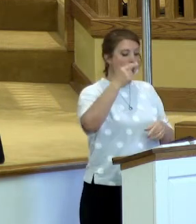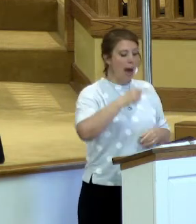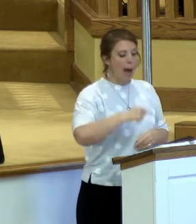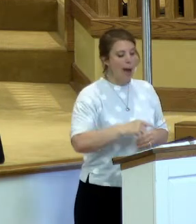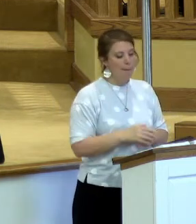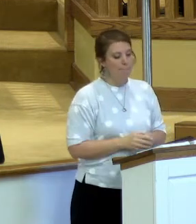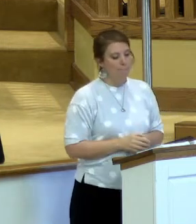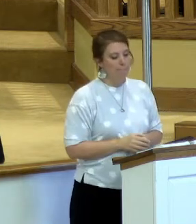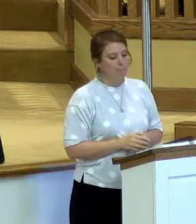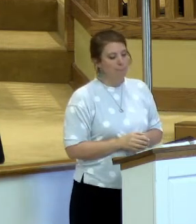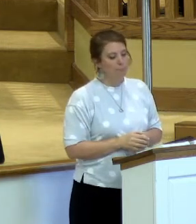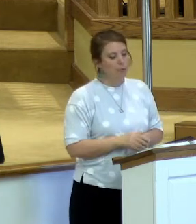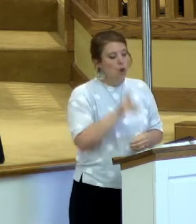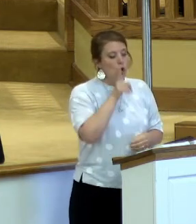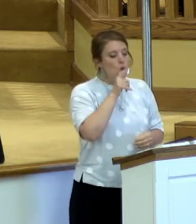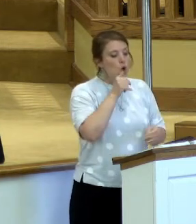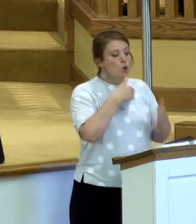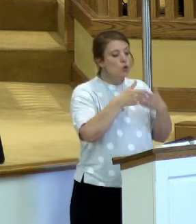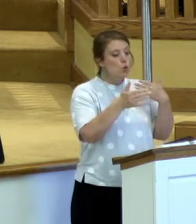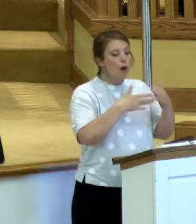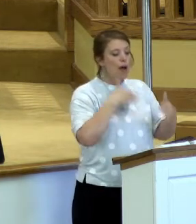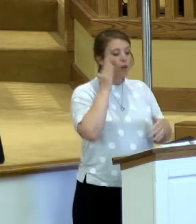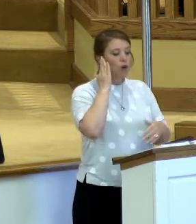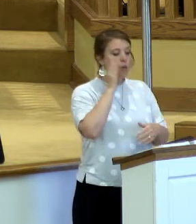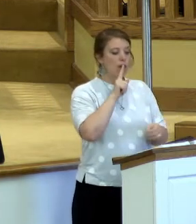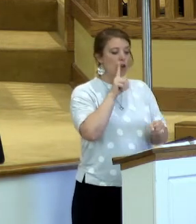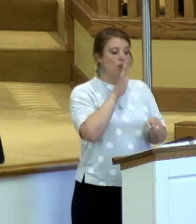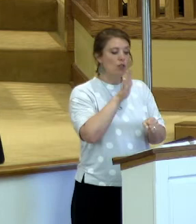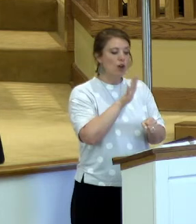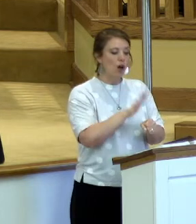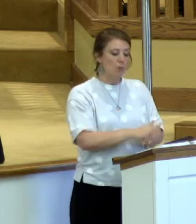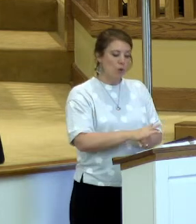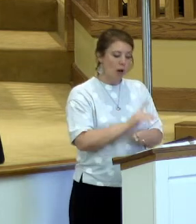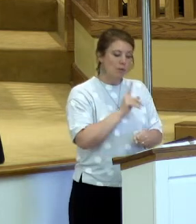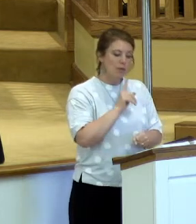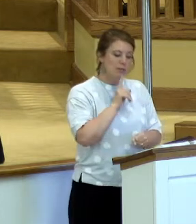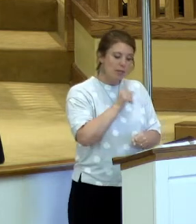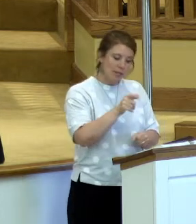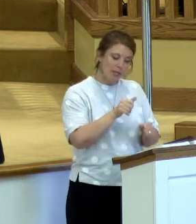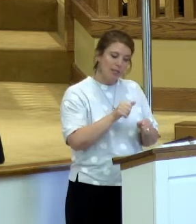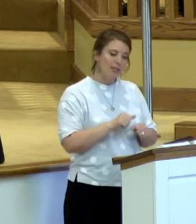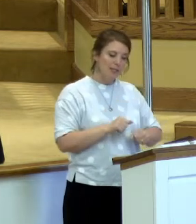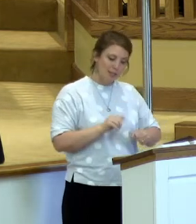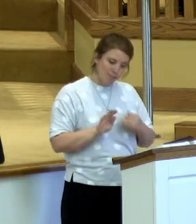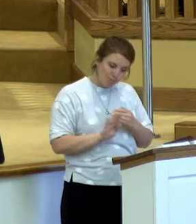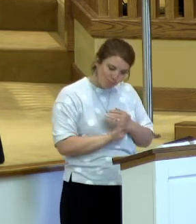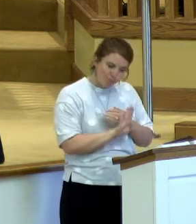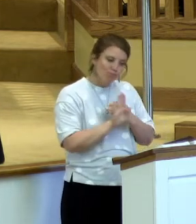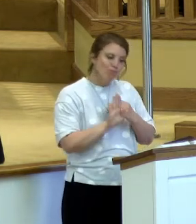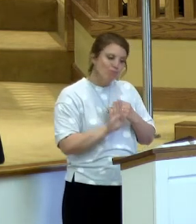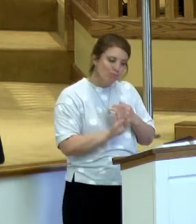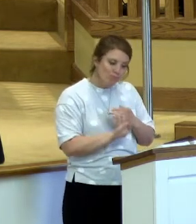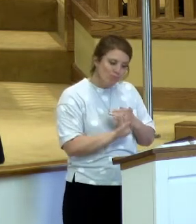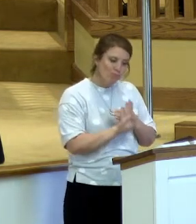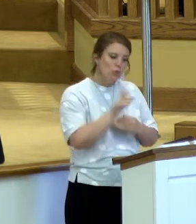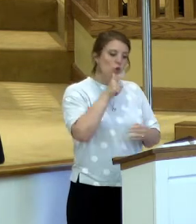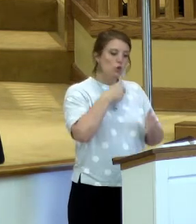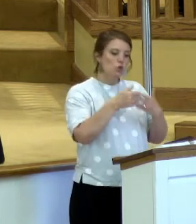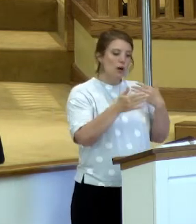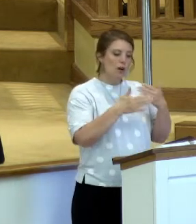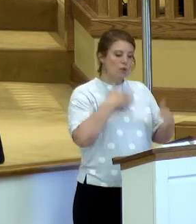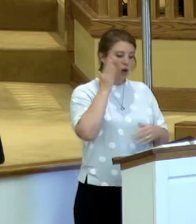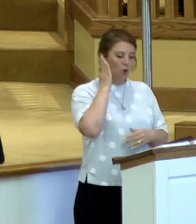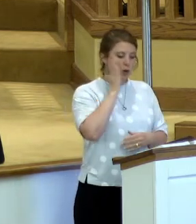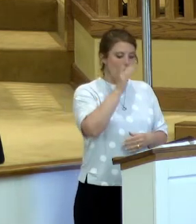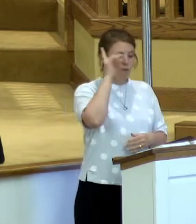may come. Whosoever will, the promise is secure.